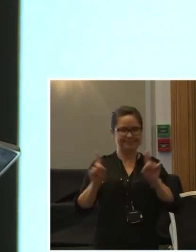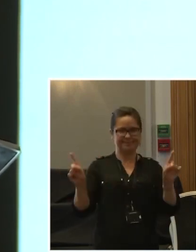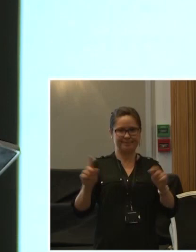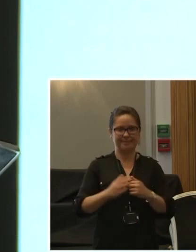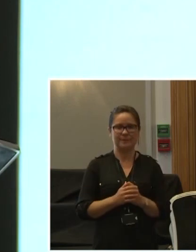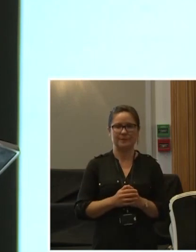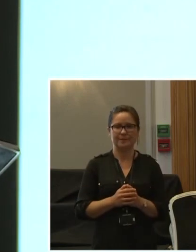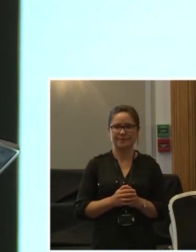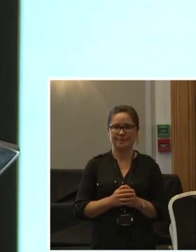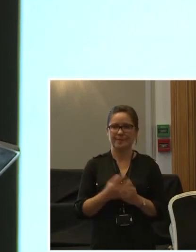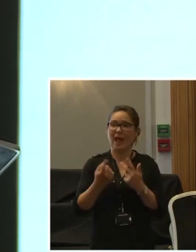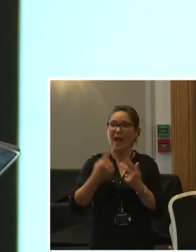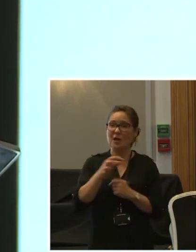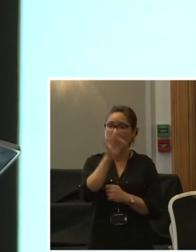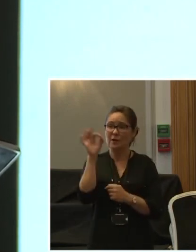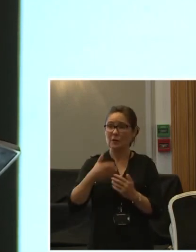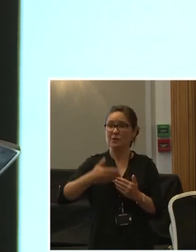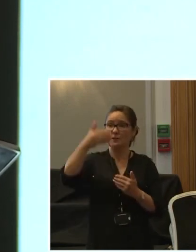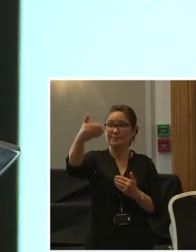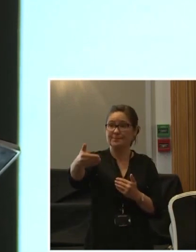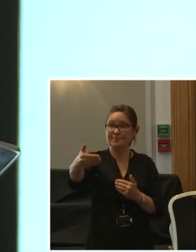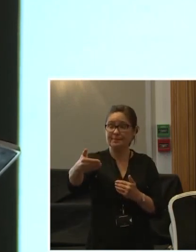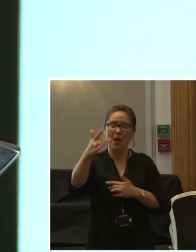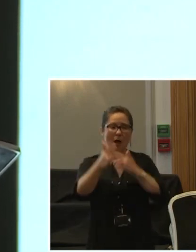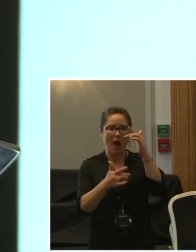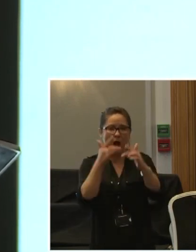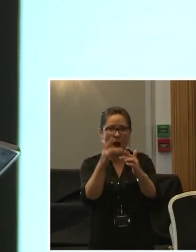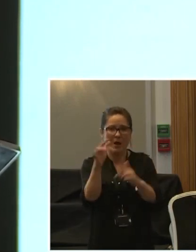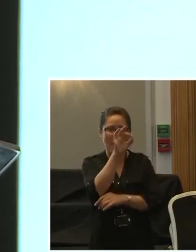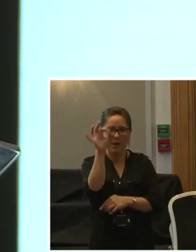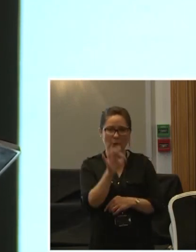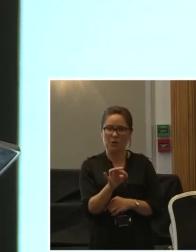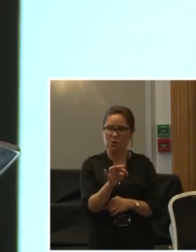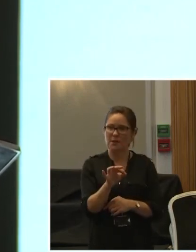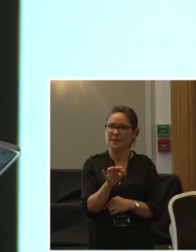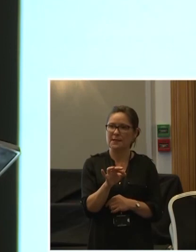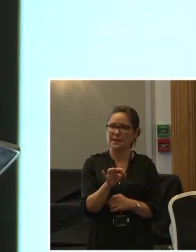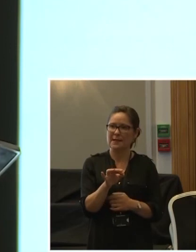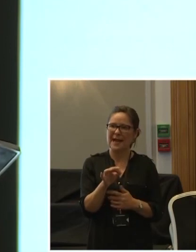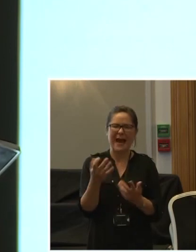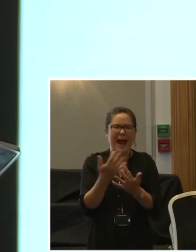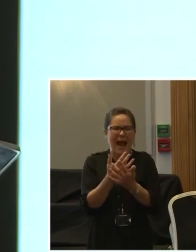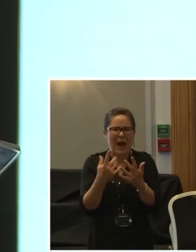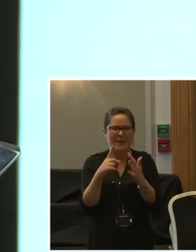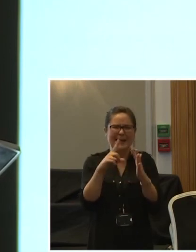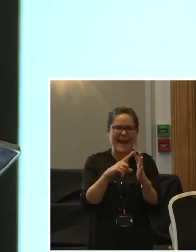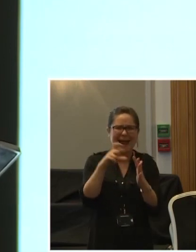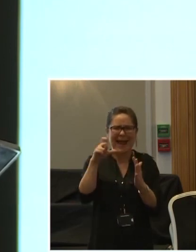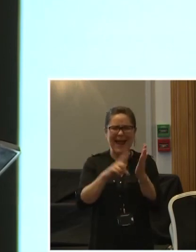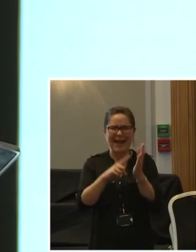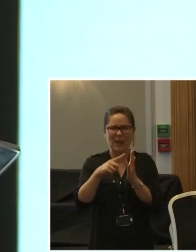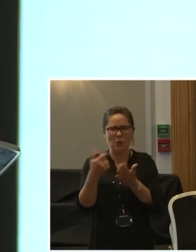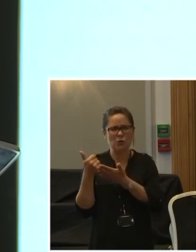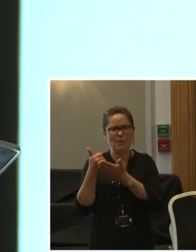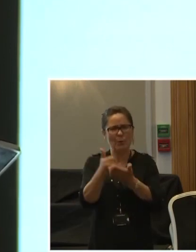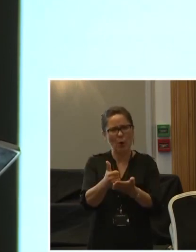you. We've had a question online. How many ECLOs support children, young people and families? Perhaps this is best